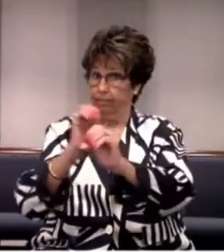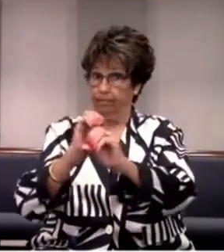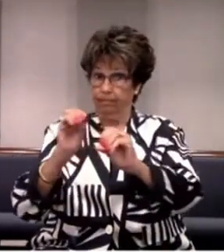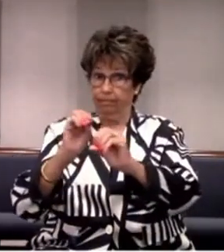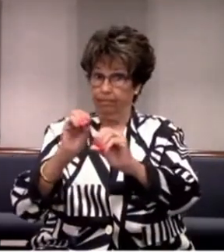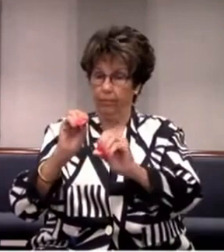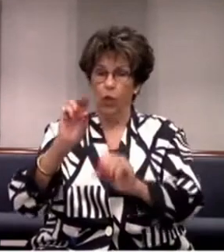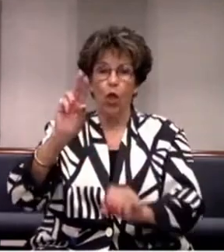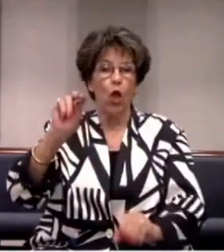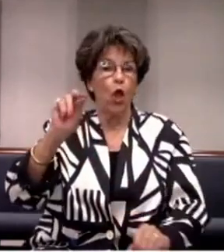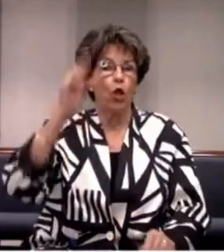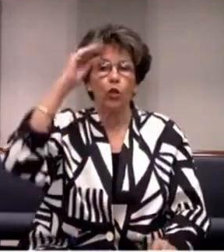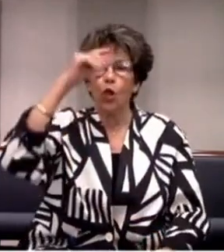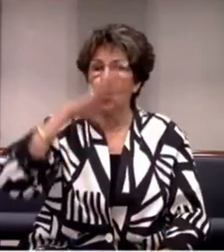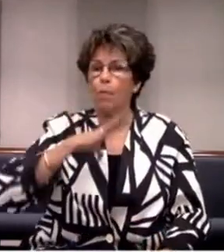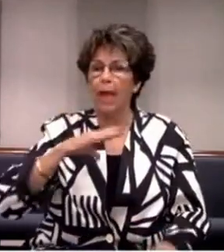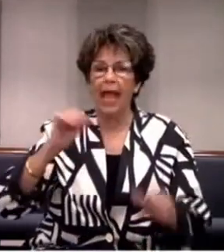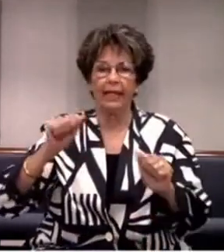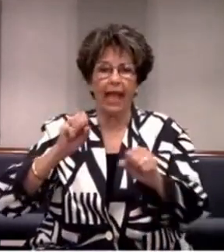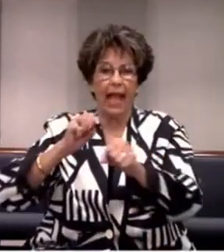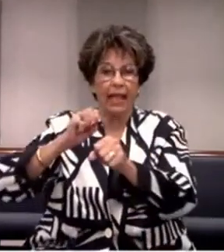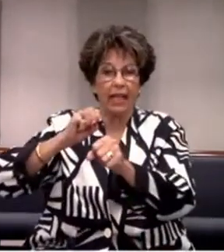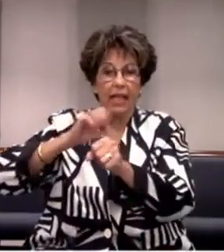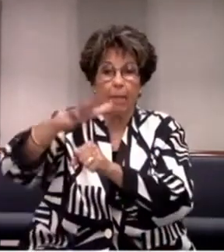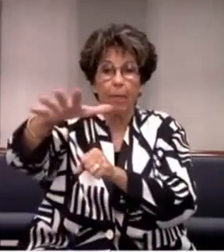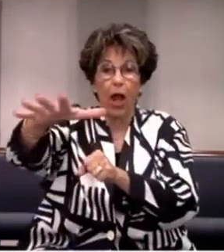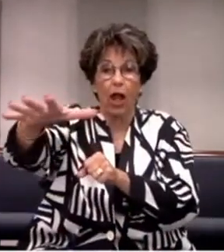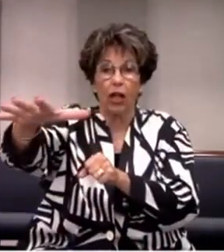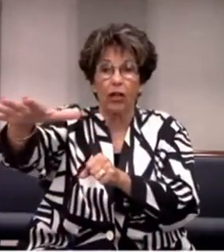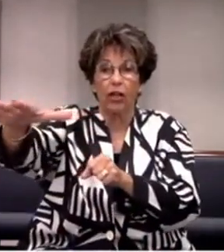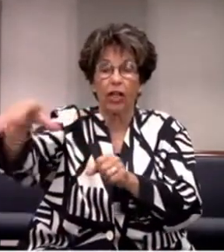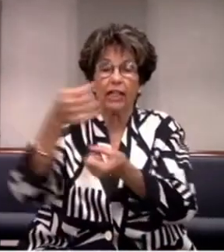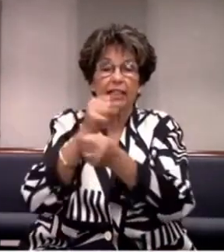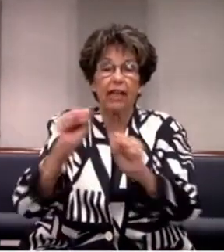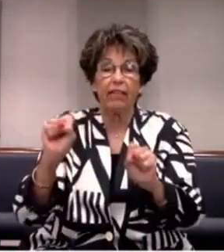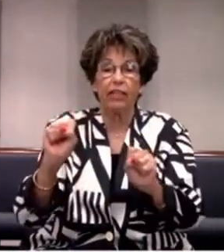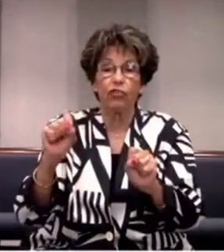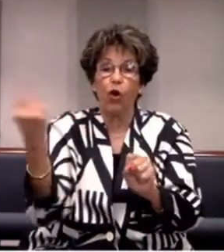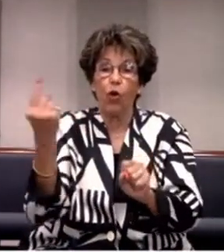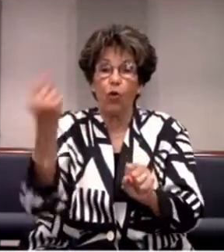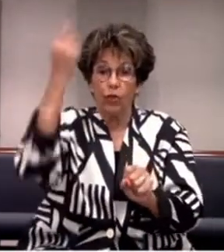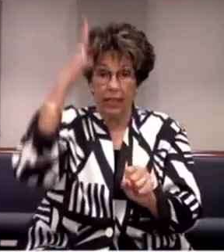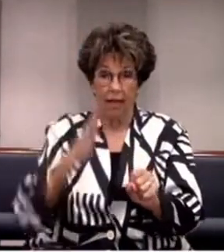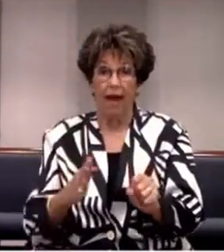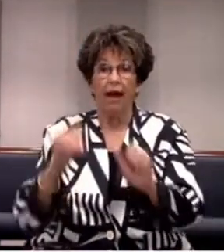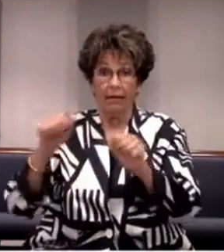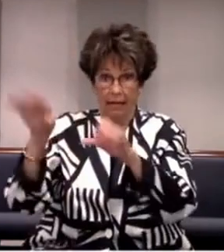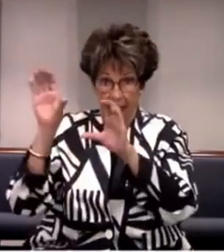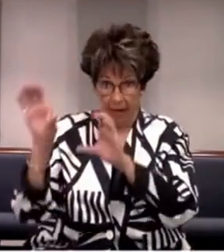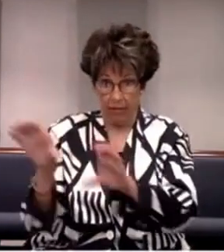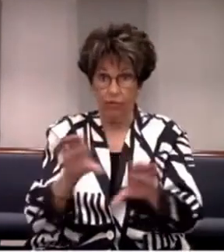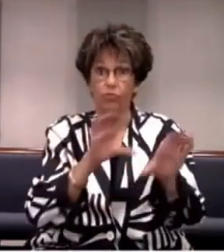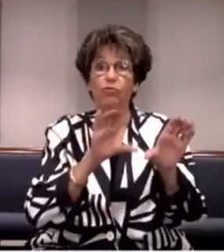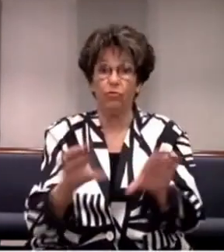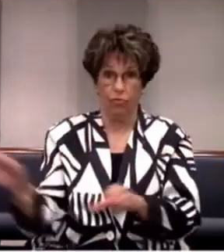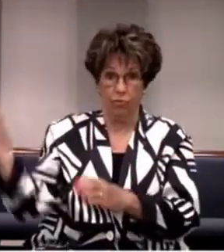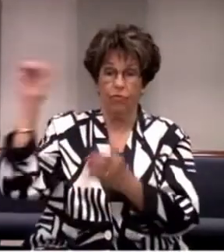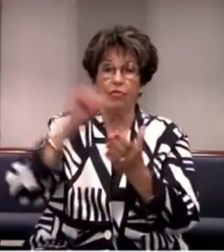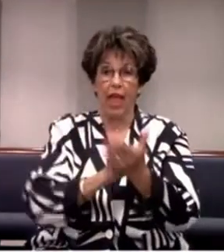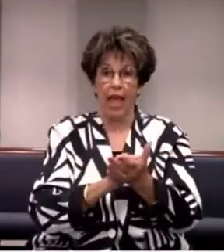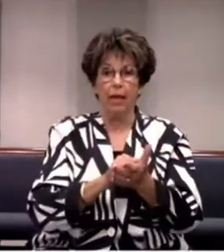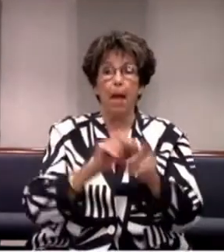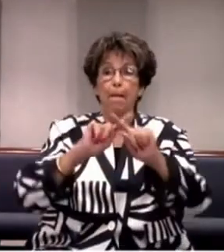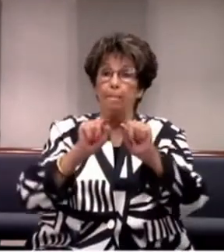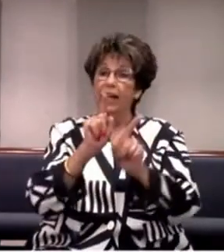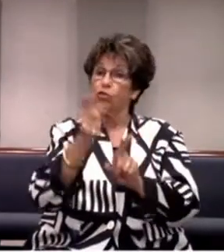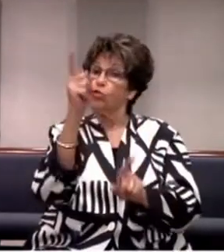No man can impart salvation to you. God imparts salvation to you, right? So, but what you need to